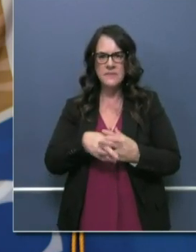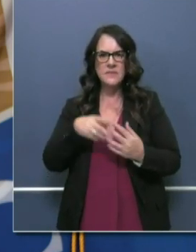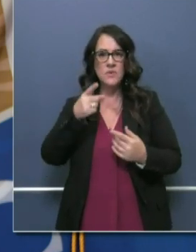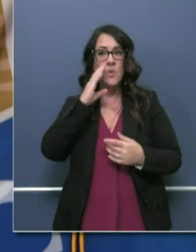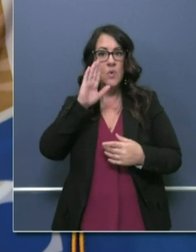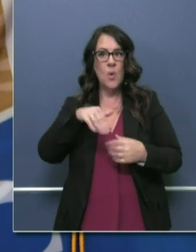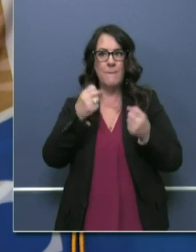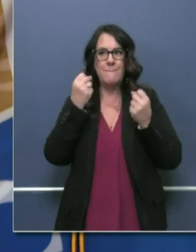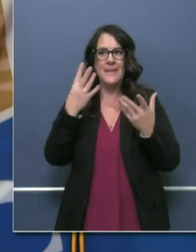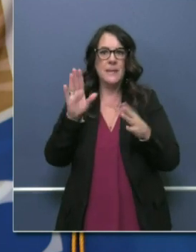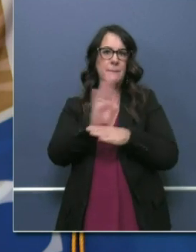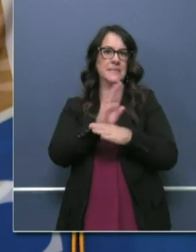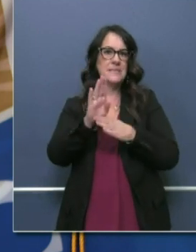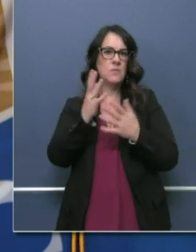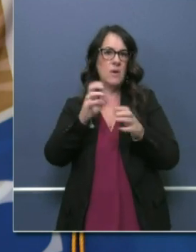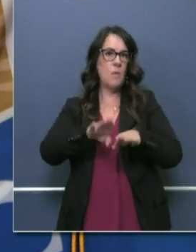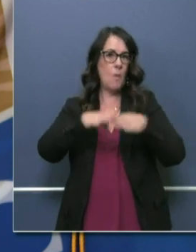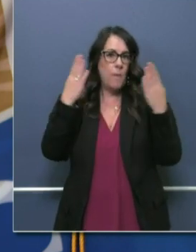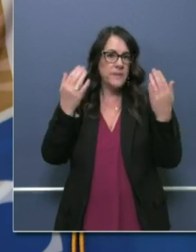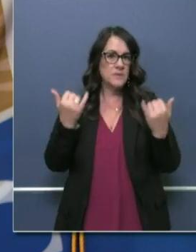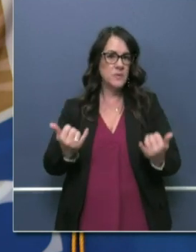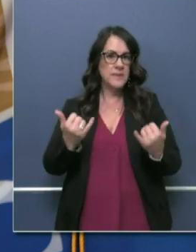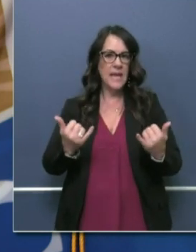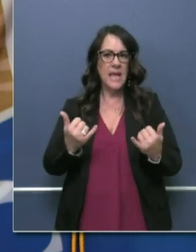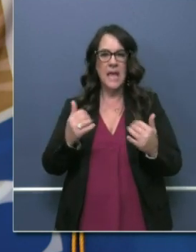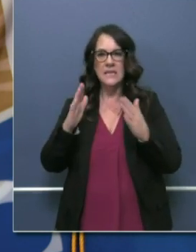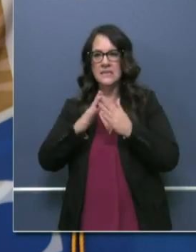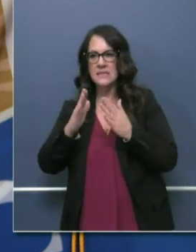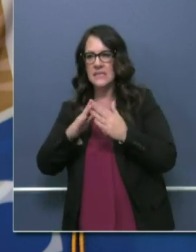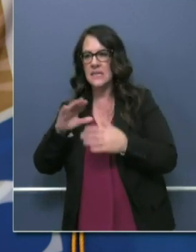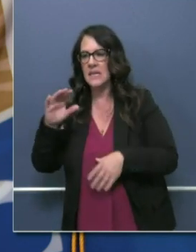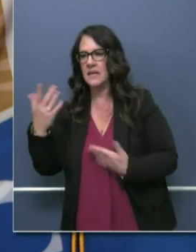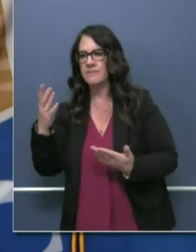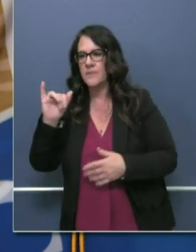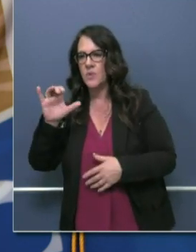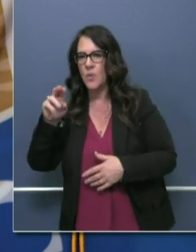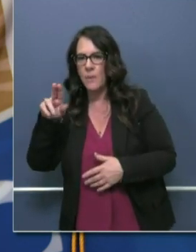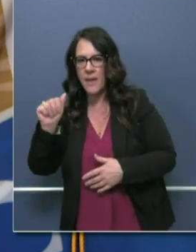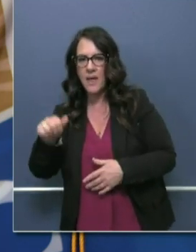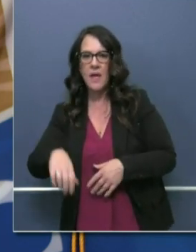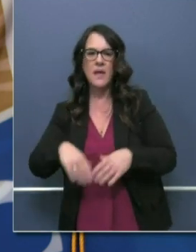of their businesses today, and also the city of Folsom